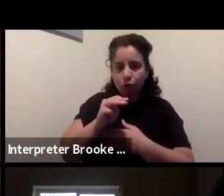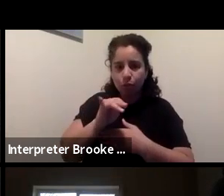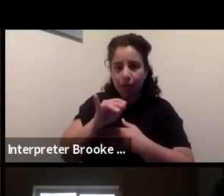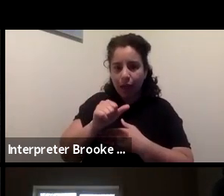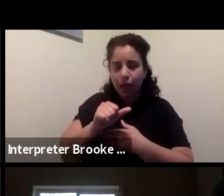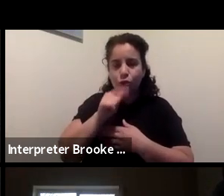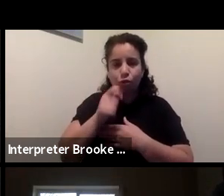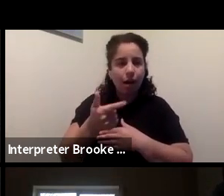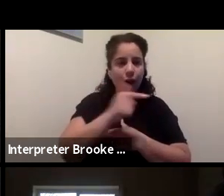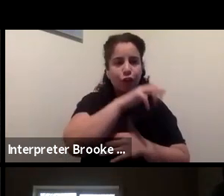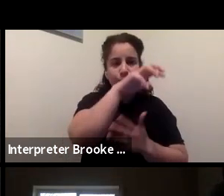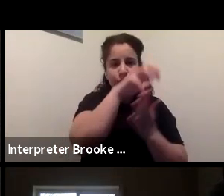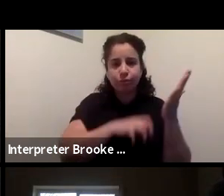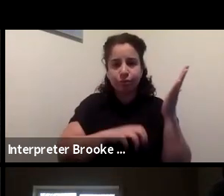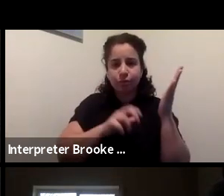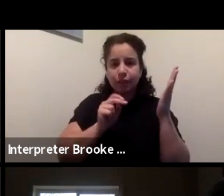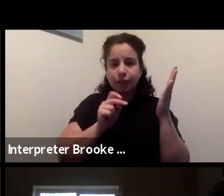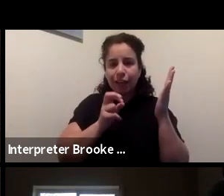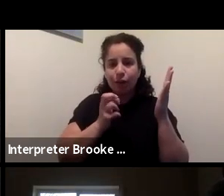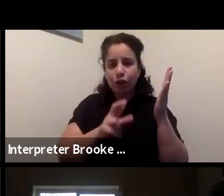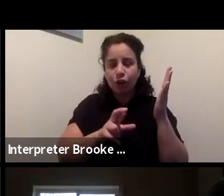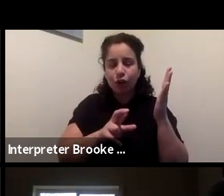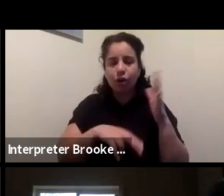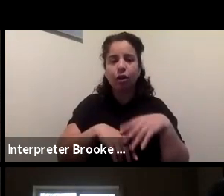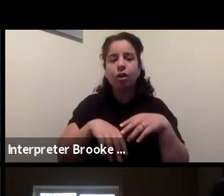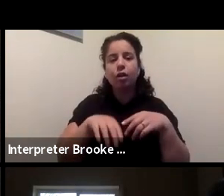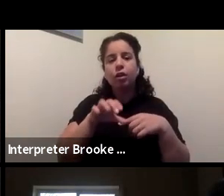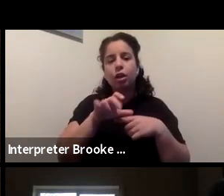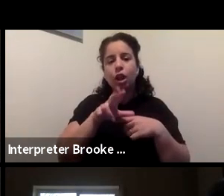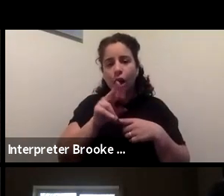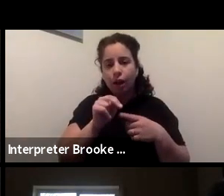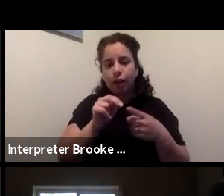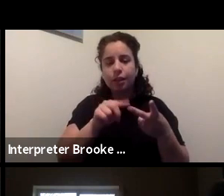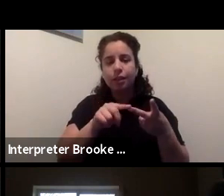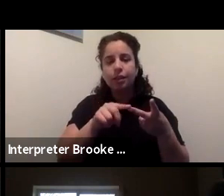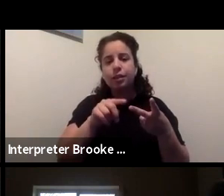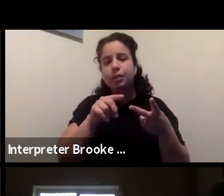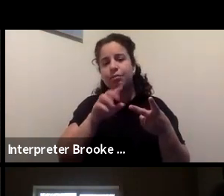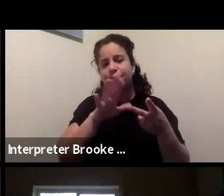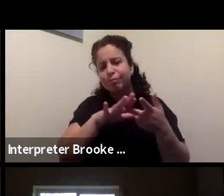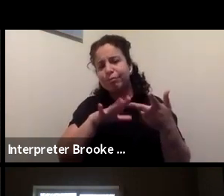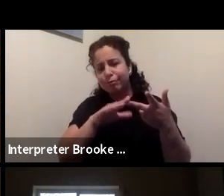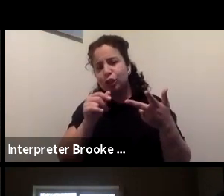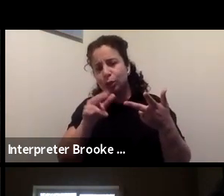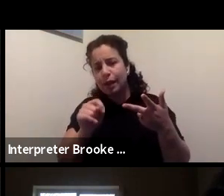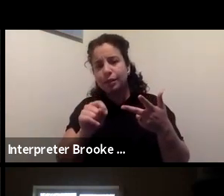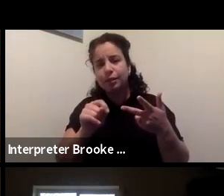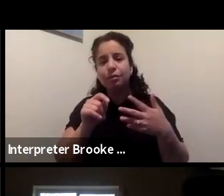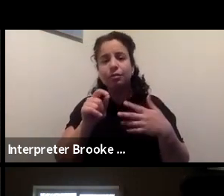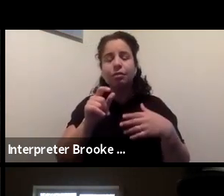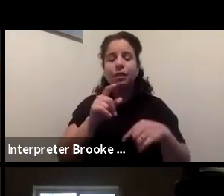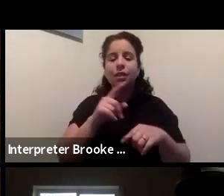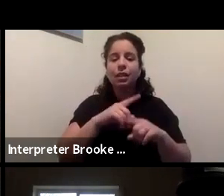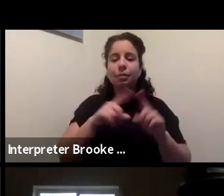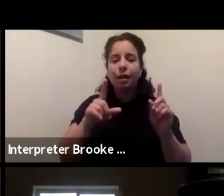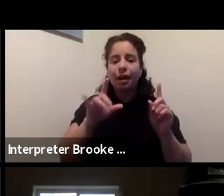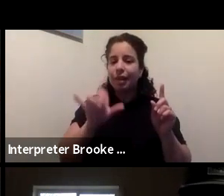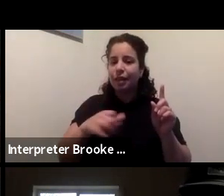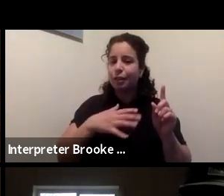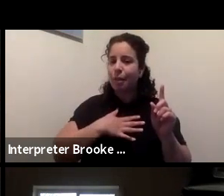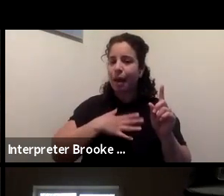great job today, Claudia and Lindsay and Grant. But just that's how my